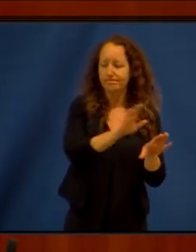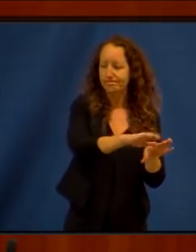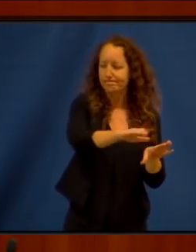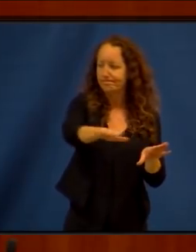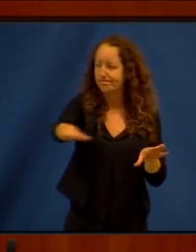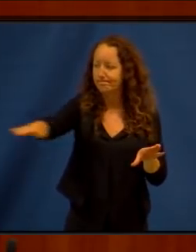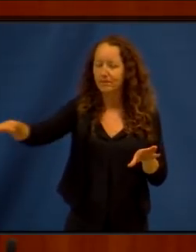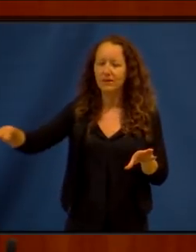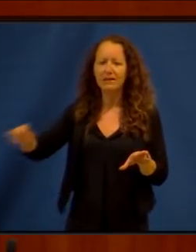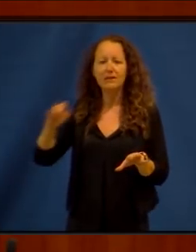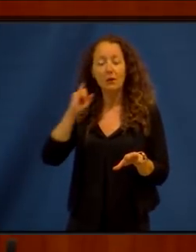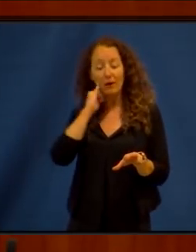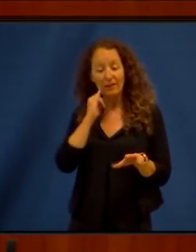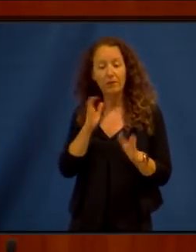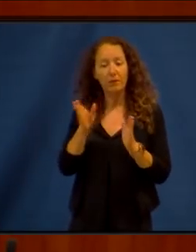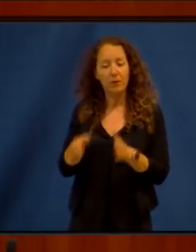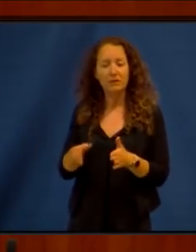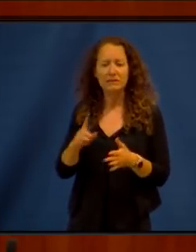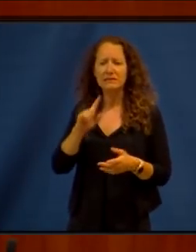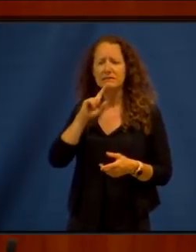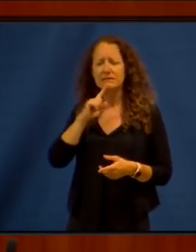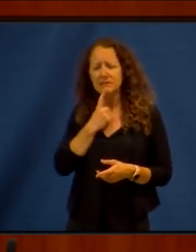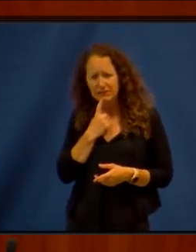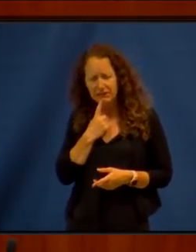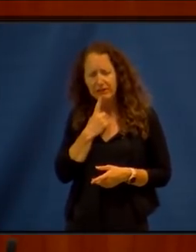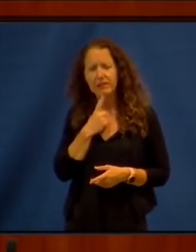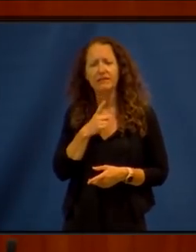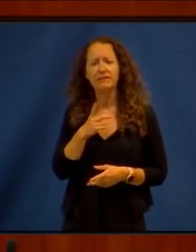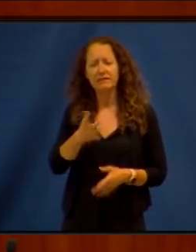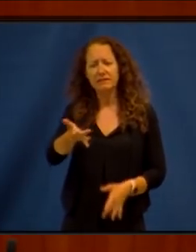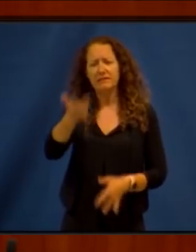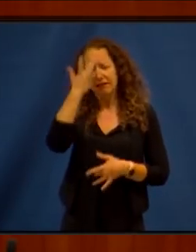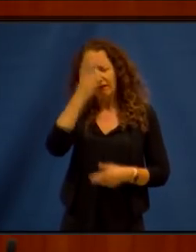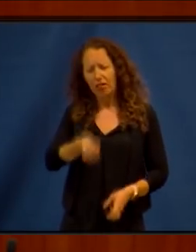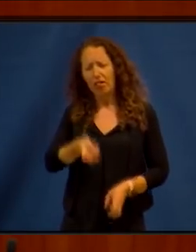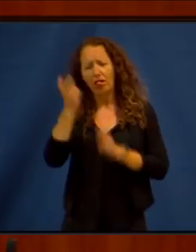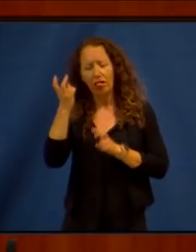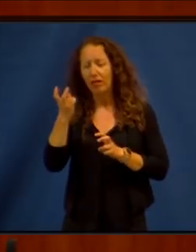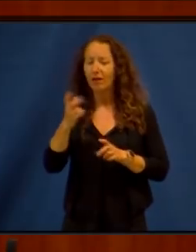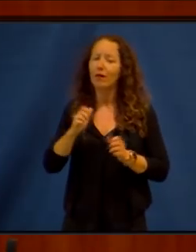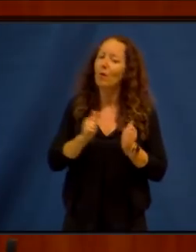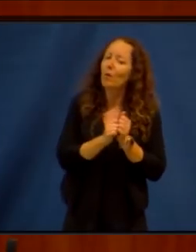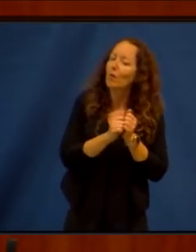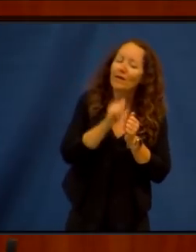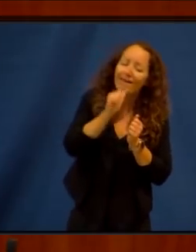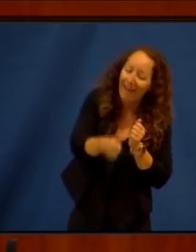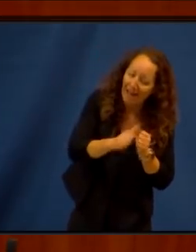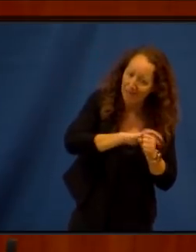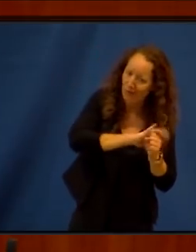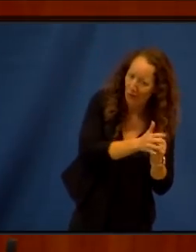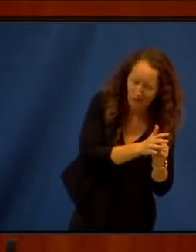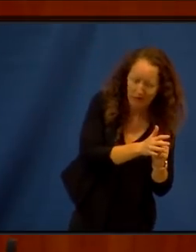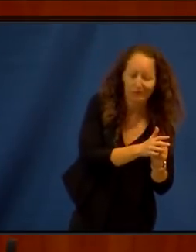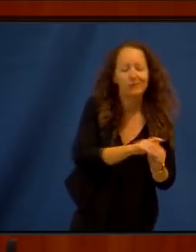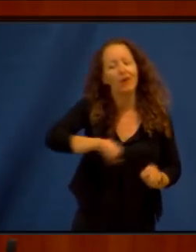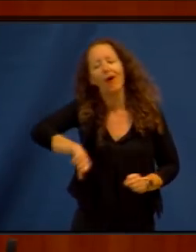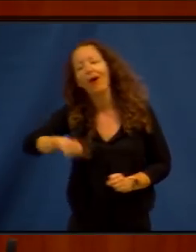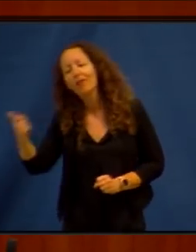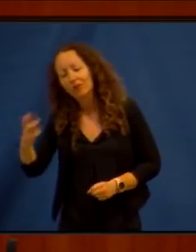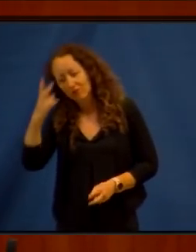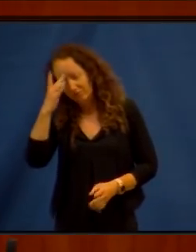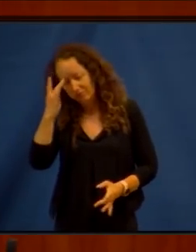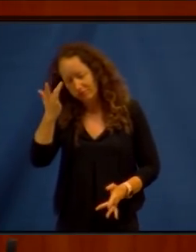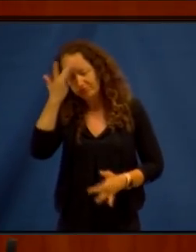critically ill, but not suspected or confirmed with COVID. So we have potentially up to